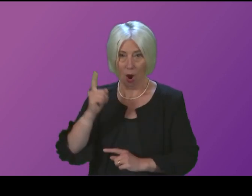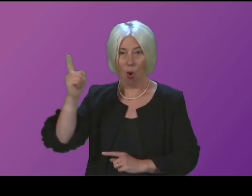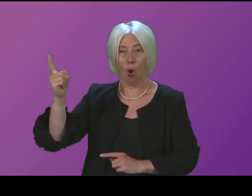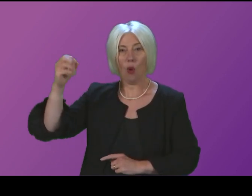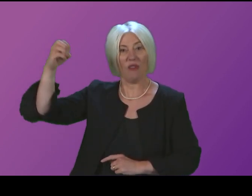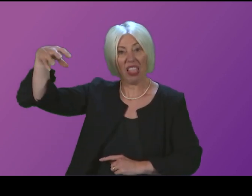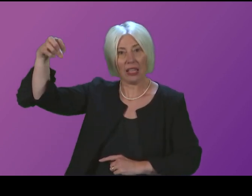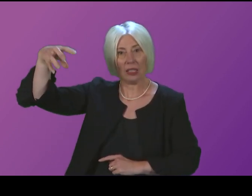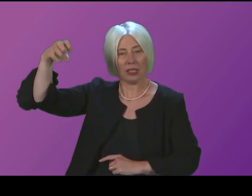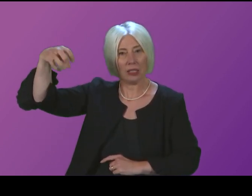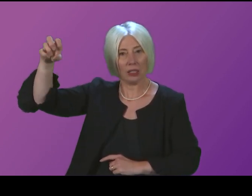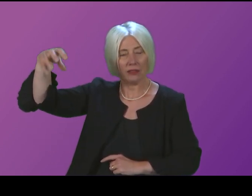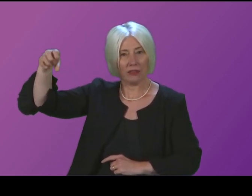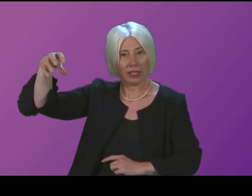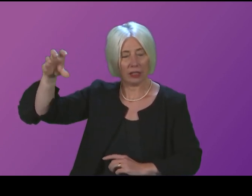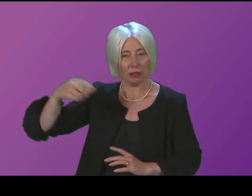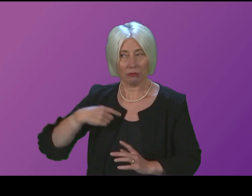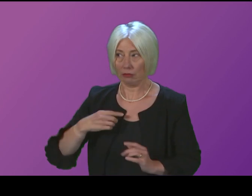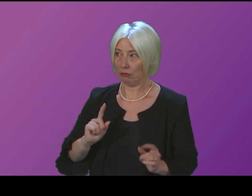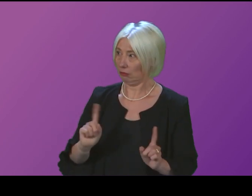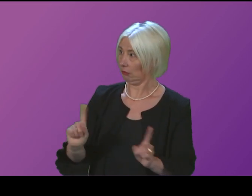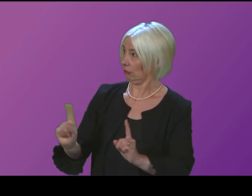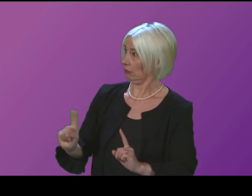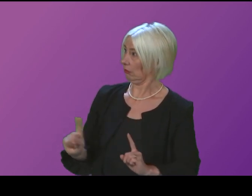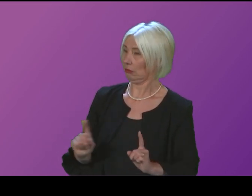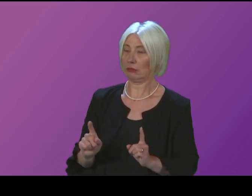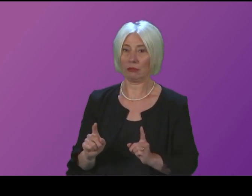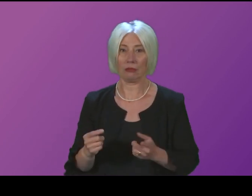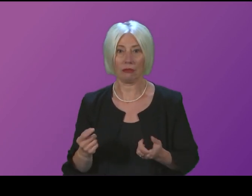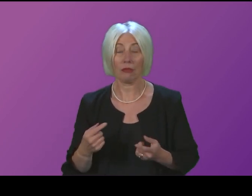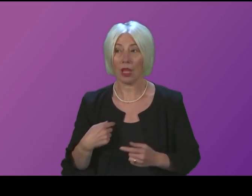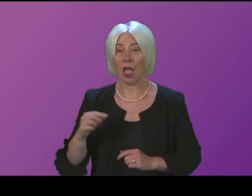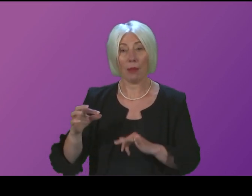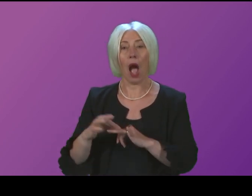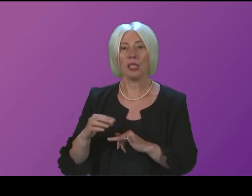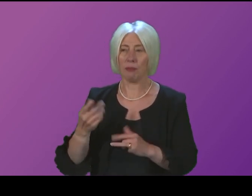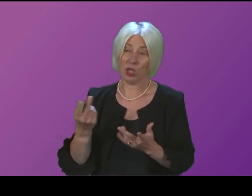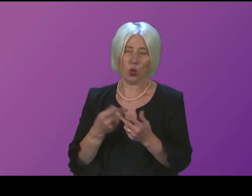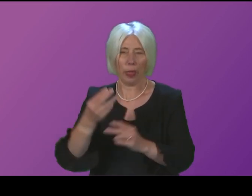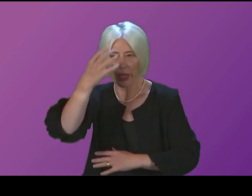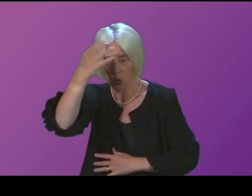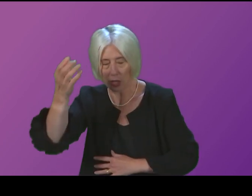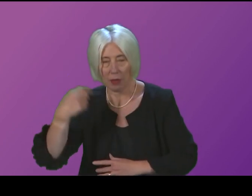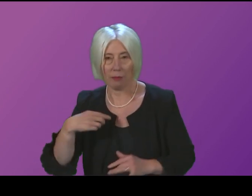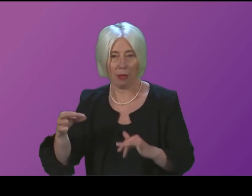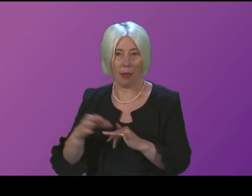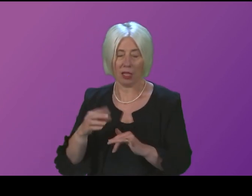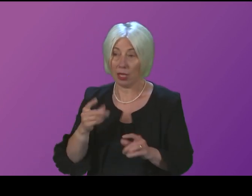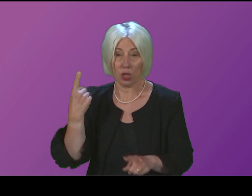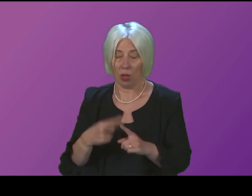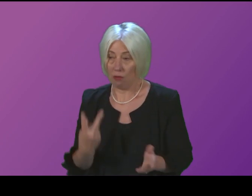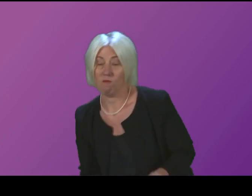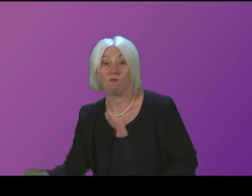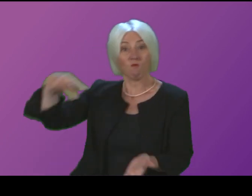flicker. To my great alarm, he was, after all, in the presence of Her Majesty, my husband suddenly leapt up